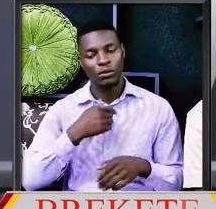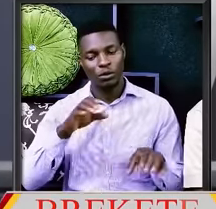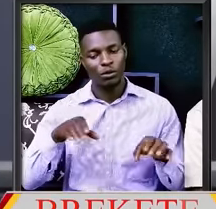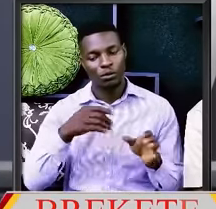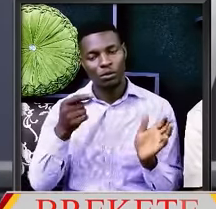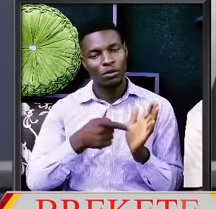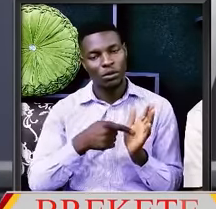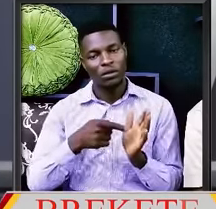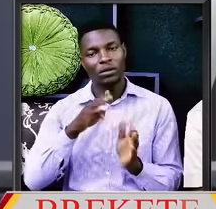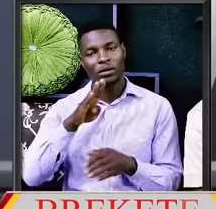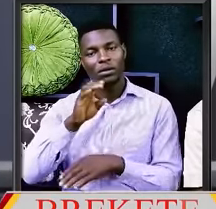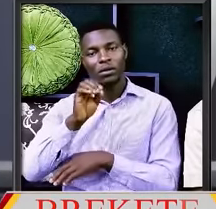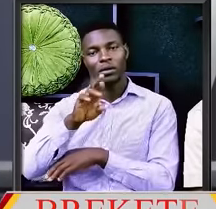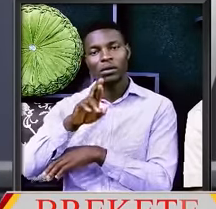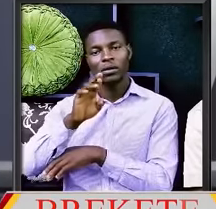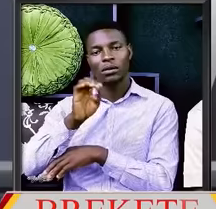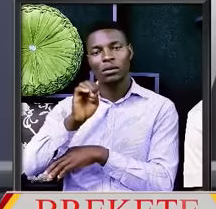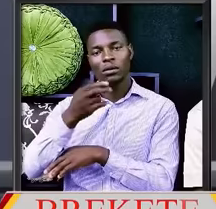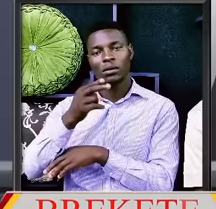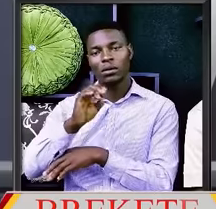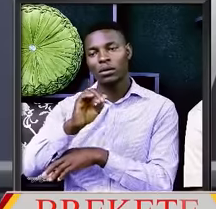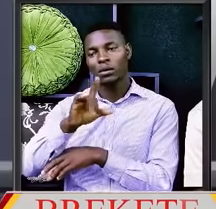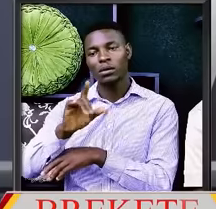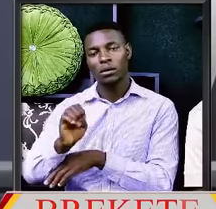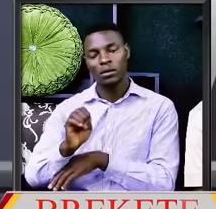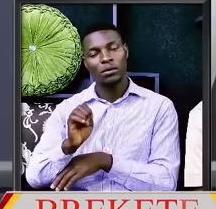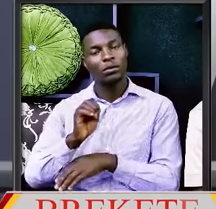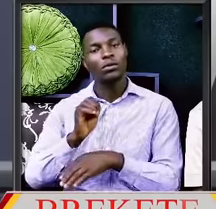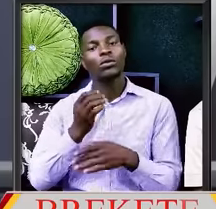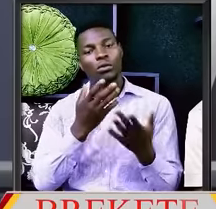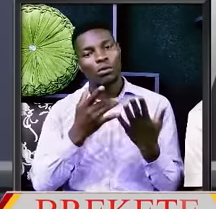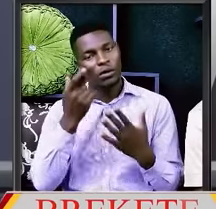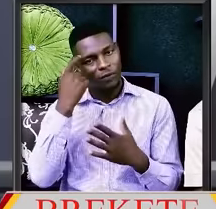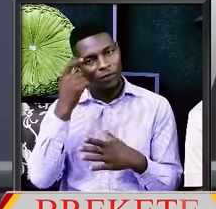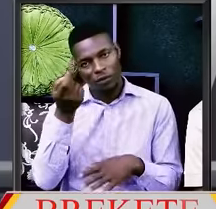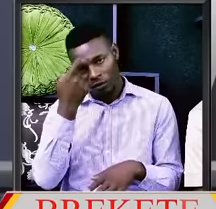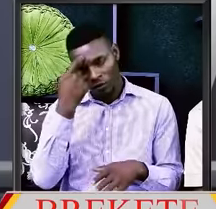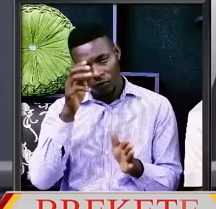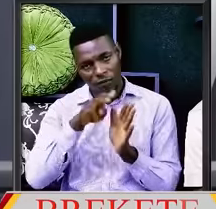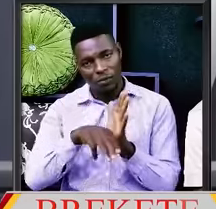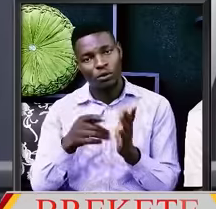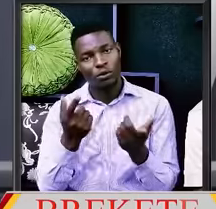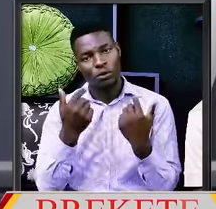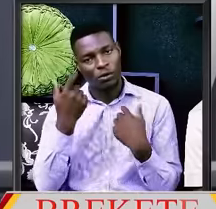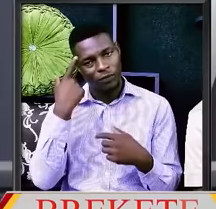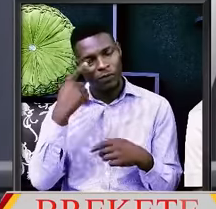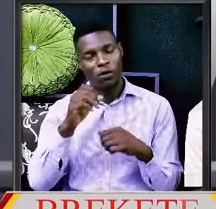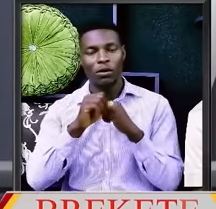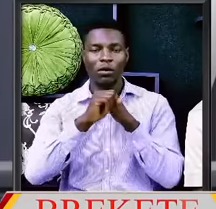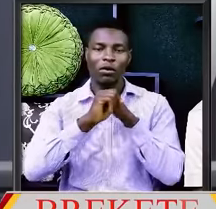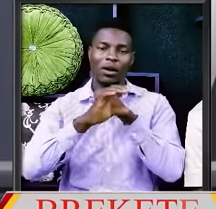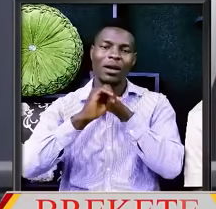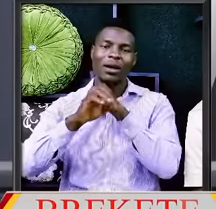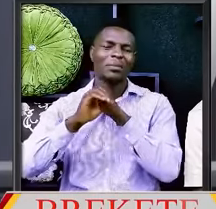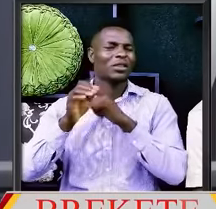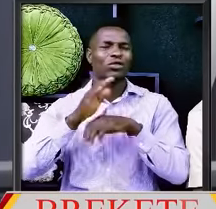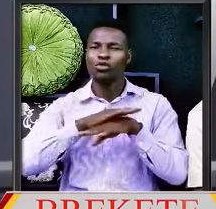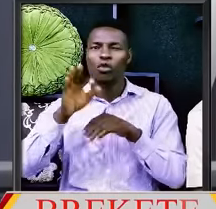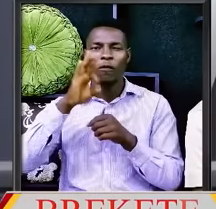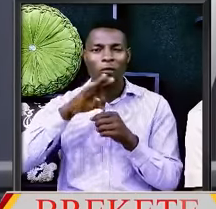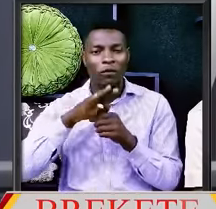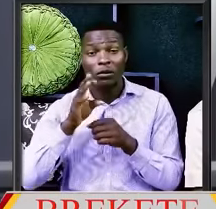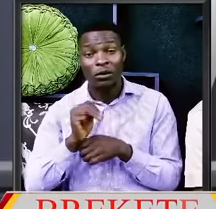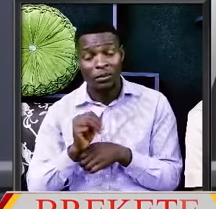for government to come for campaign. Okay, sir. No vote them. Okay, sir. No, even when they